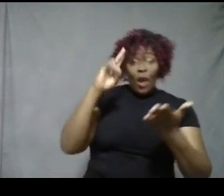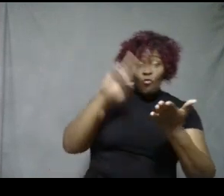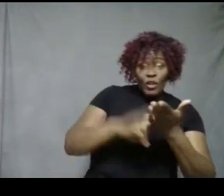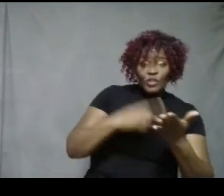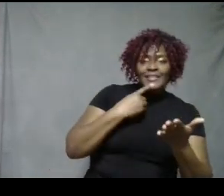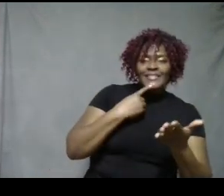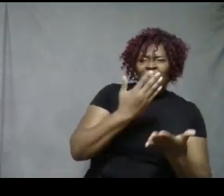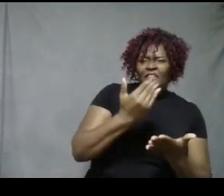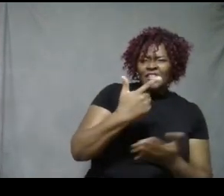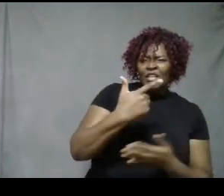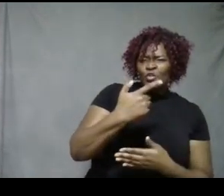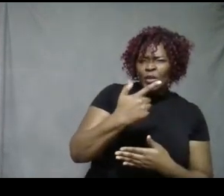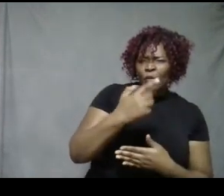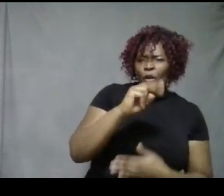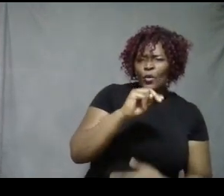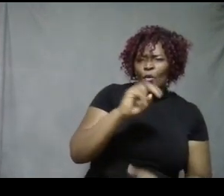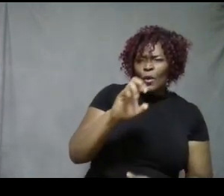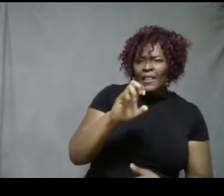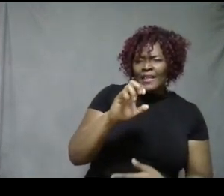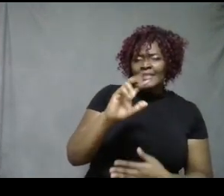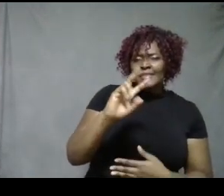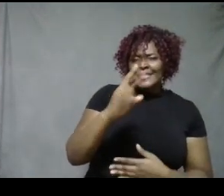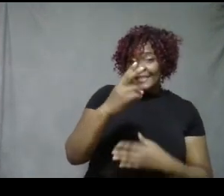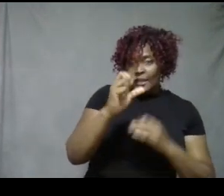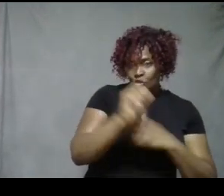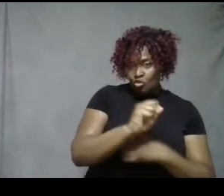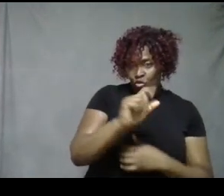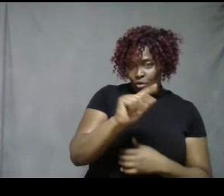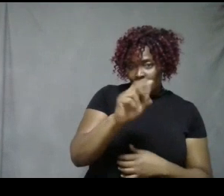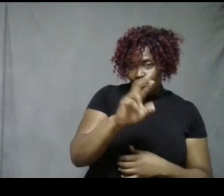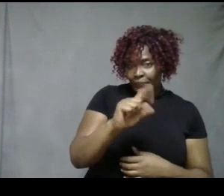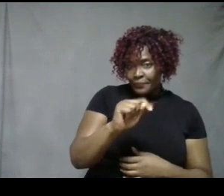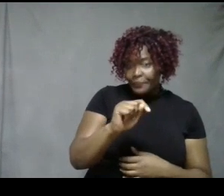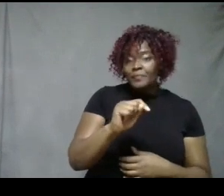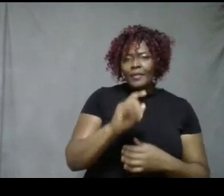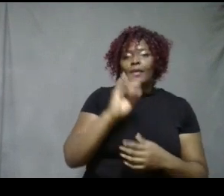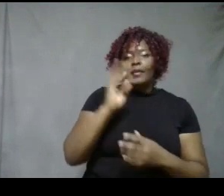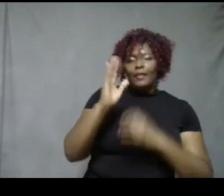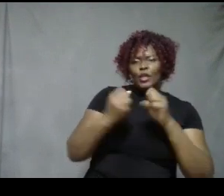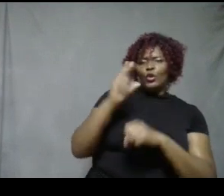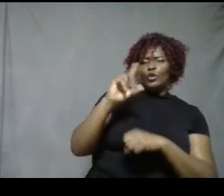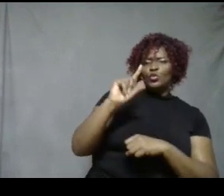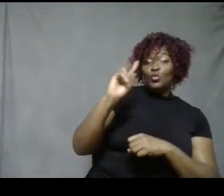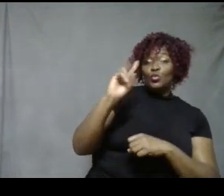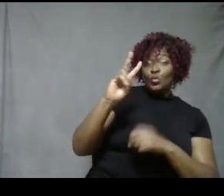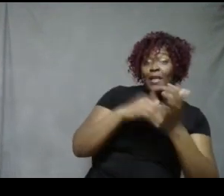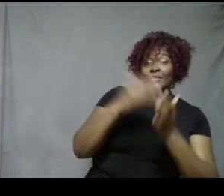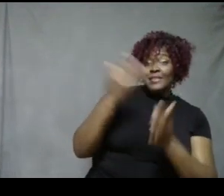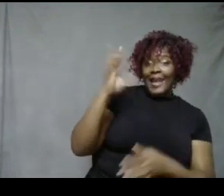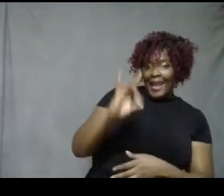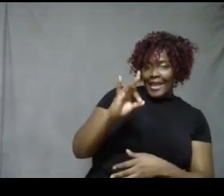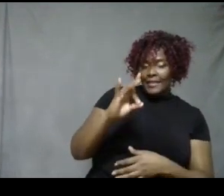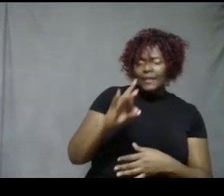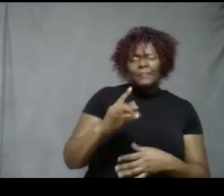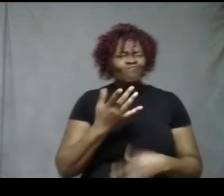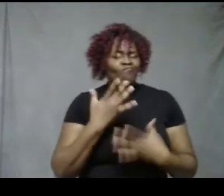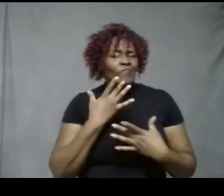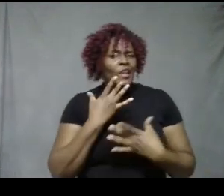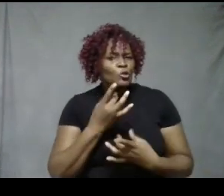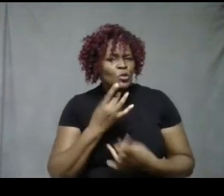Northeast 2nd Street. That was in 2008 when he registered. Interesting enough, everything that gets mailed to him concerning all documents